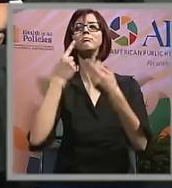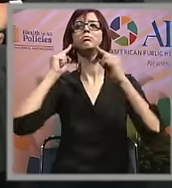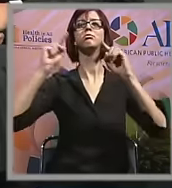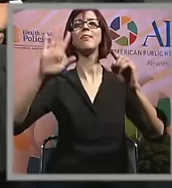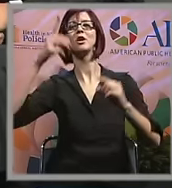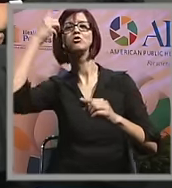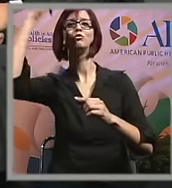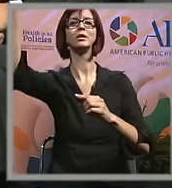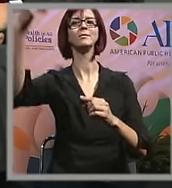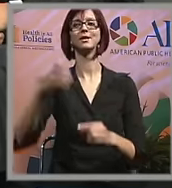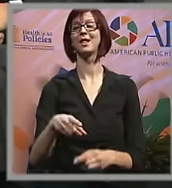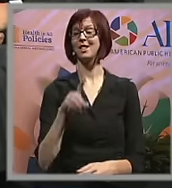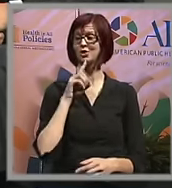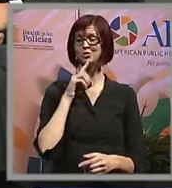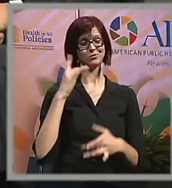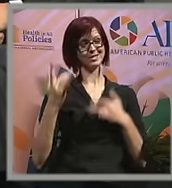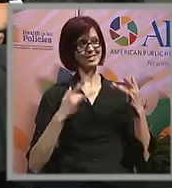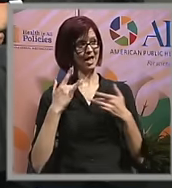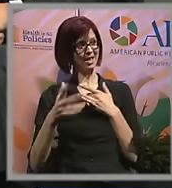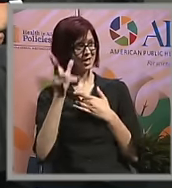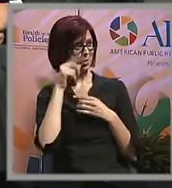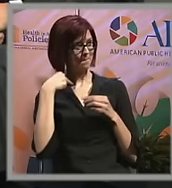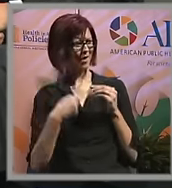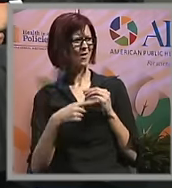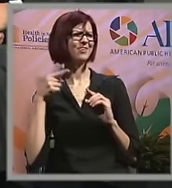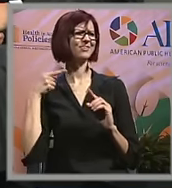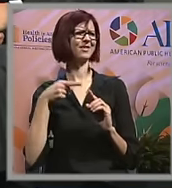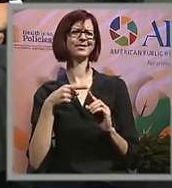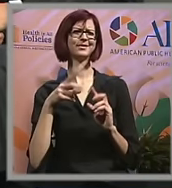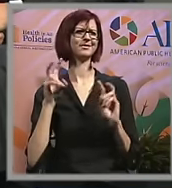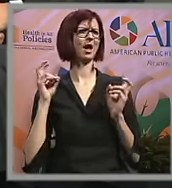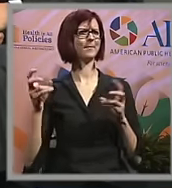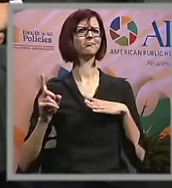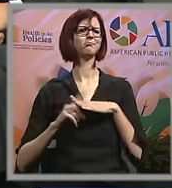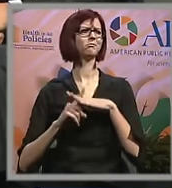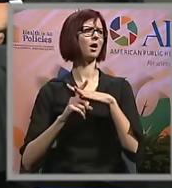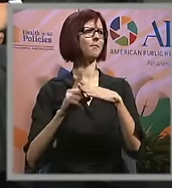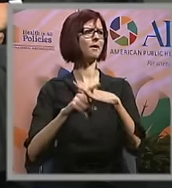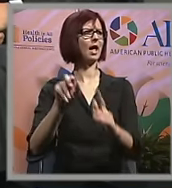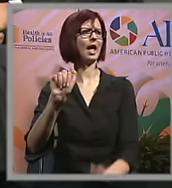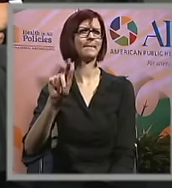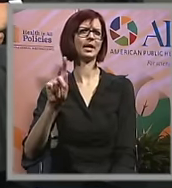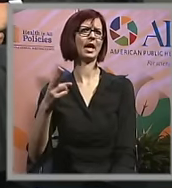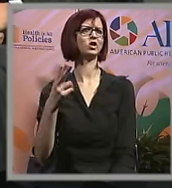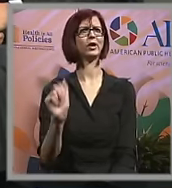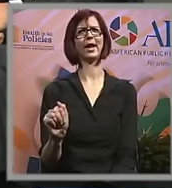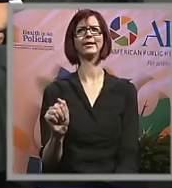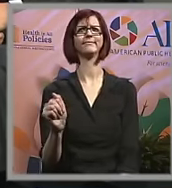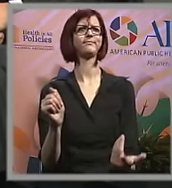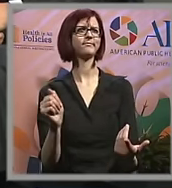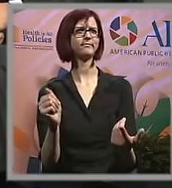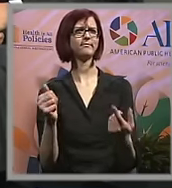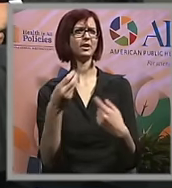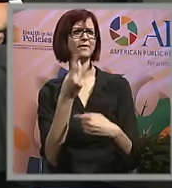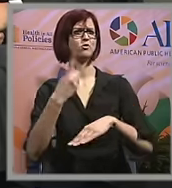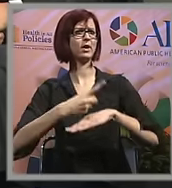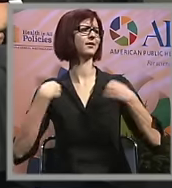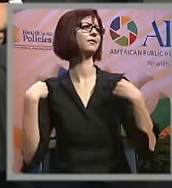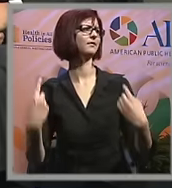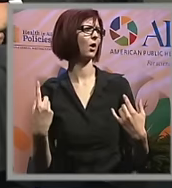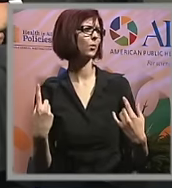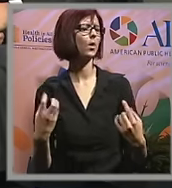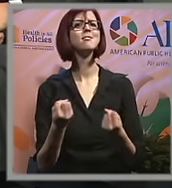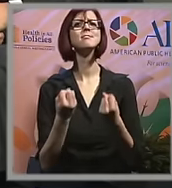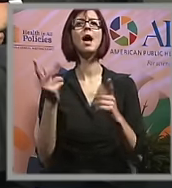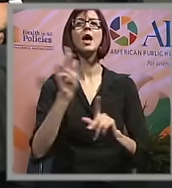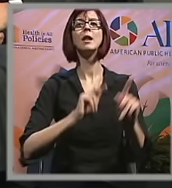that is very exciting to hear about. And this is a topic that has come up at APHA over these last day or 2 days. Many